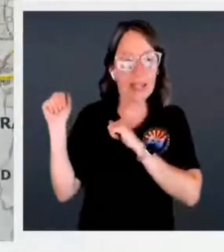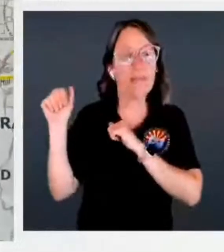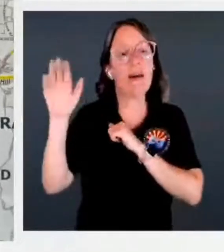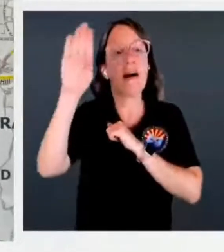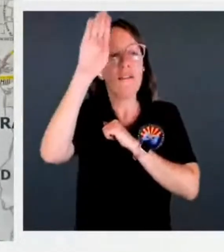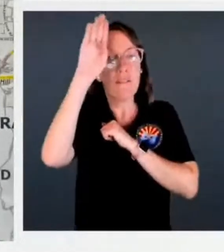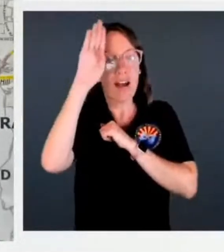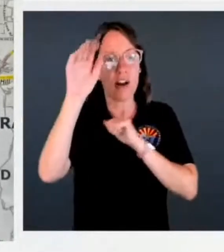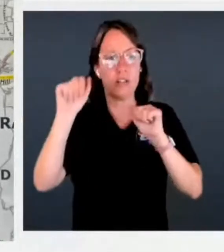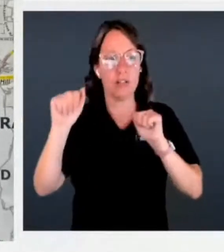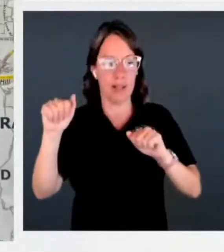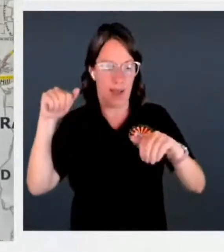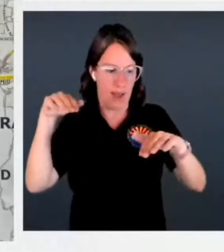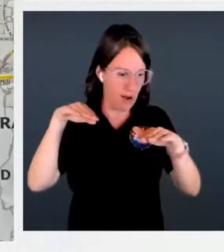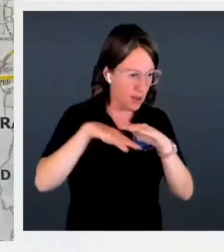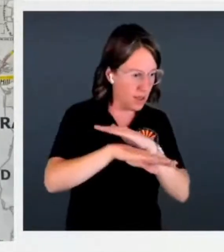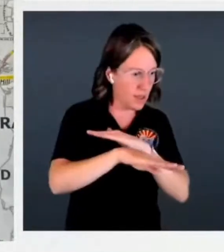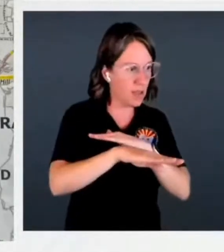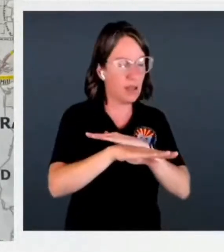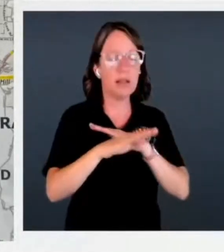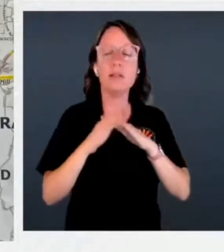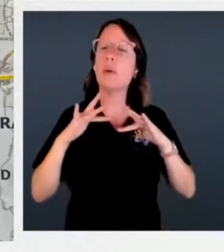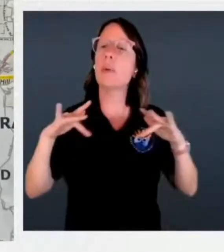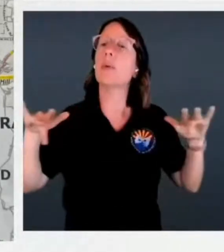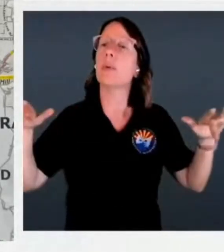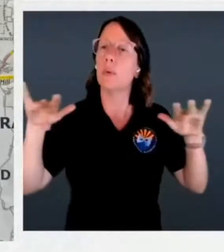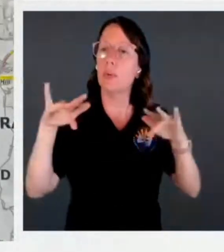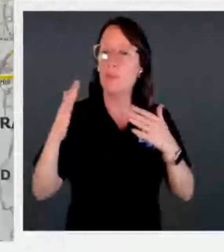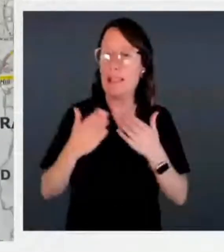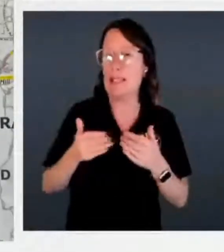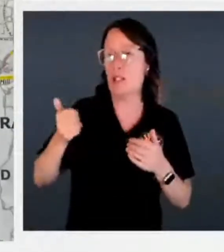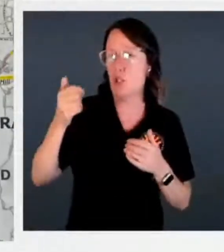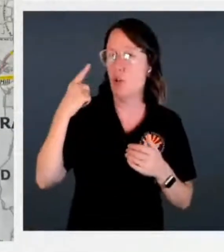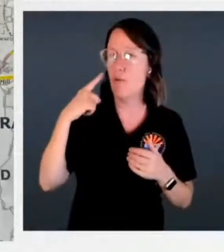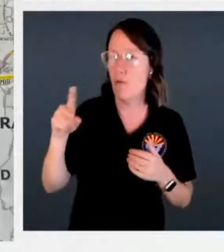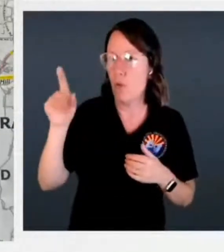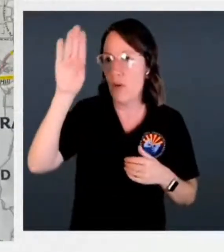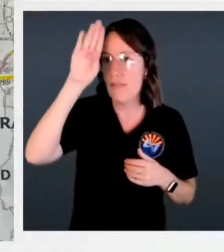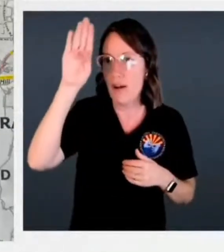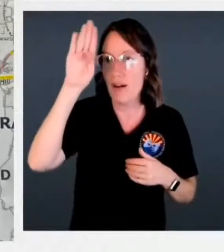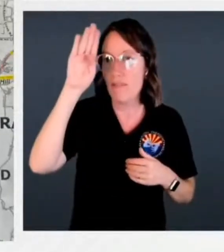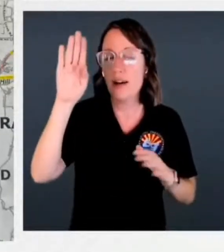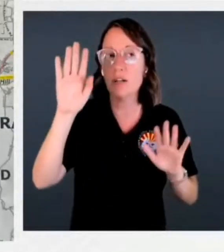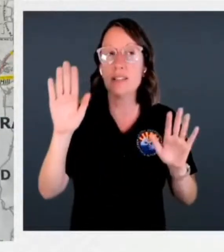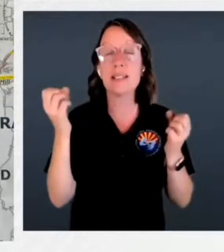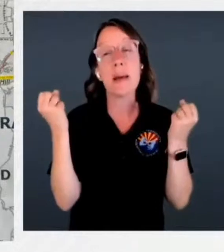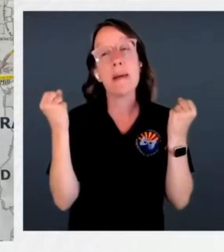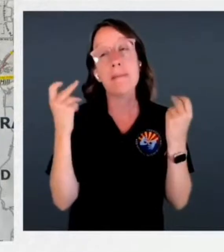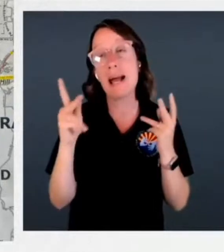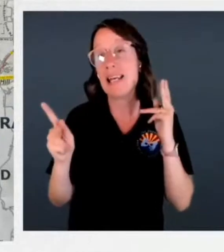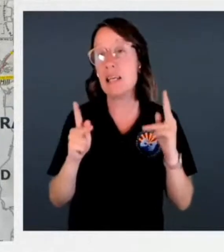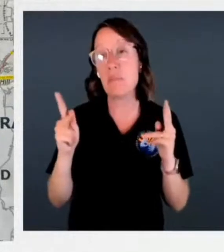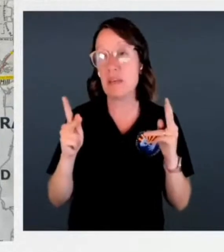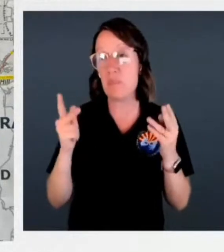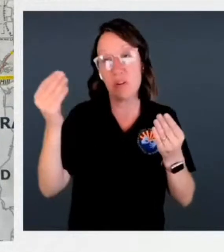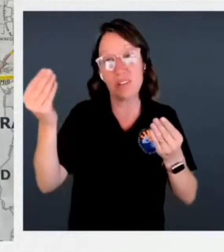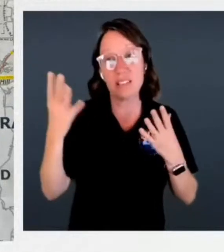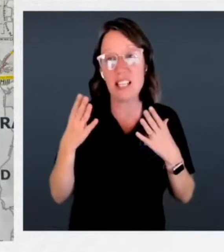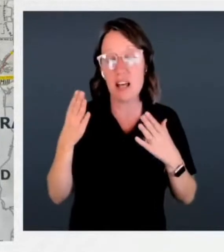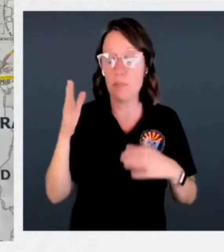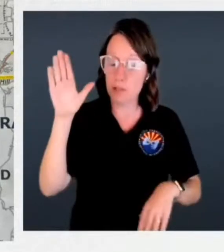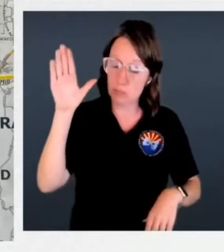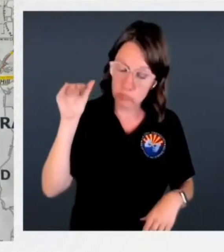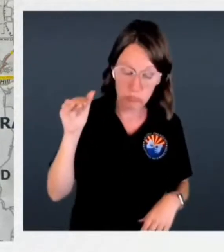I've had countless conversations with people that are just going to stay home. I pray for you. And the reason I say